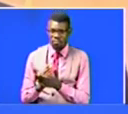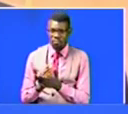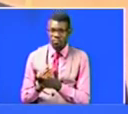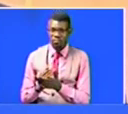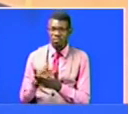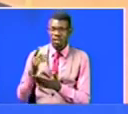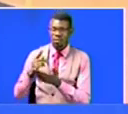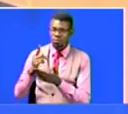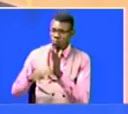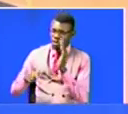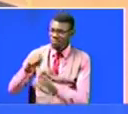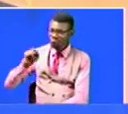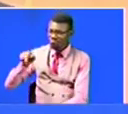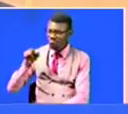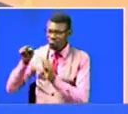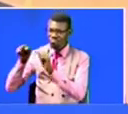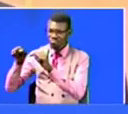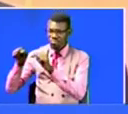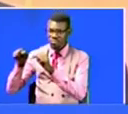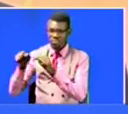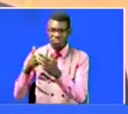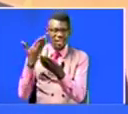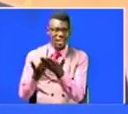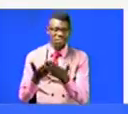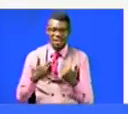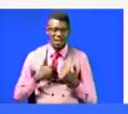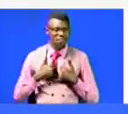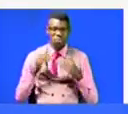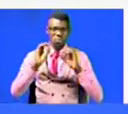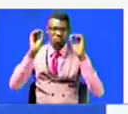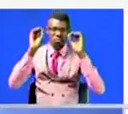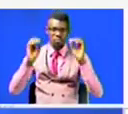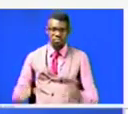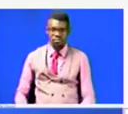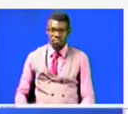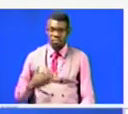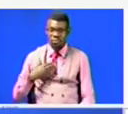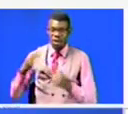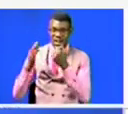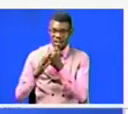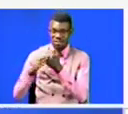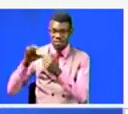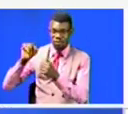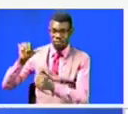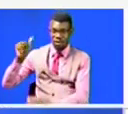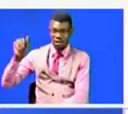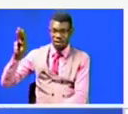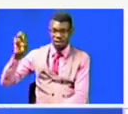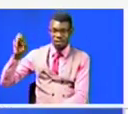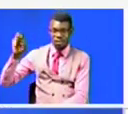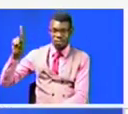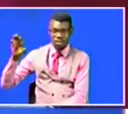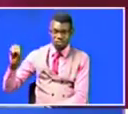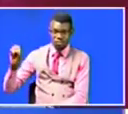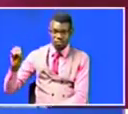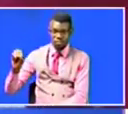been found to lack merit, they leave a dent on your character. 8 Awendo residents, led by one Nelson Oduor, had accused